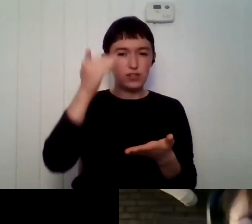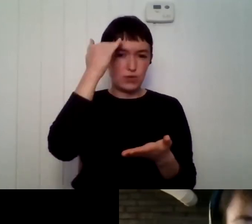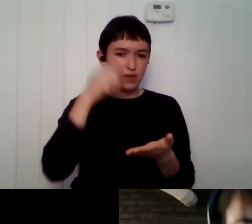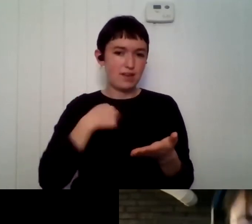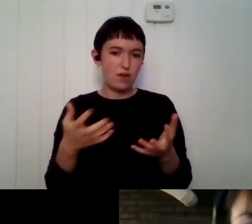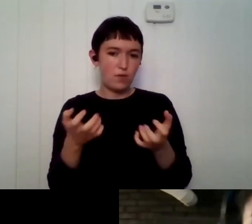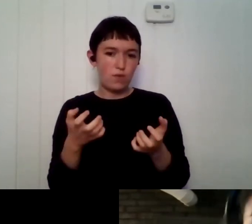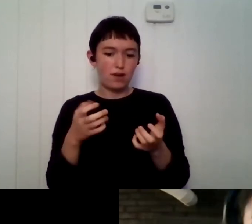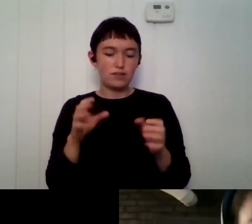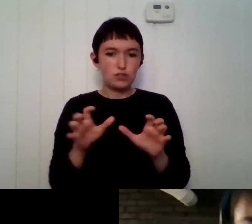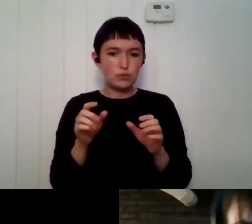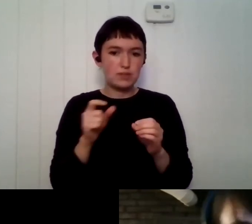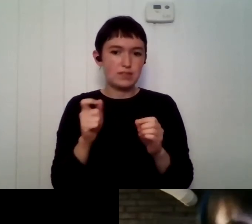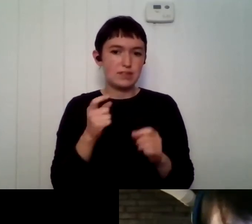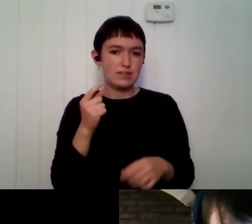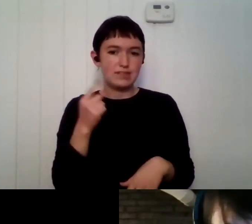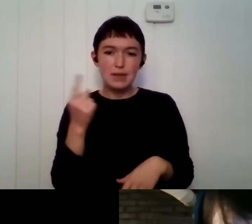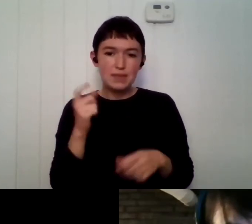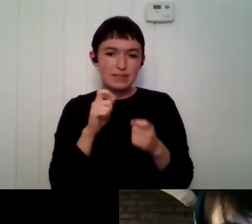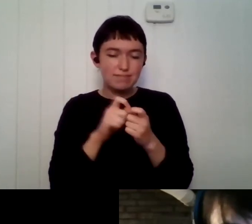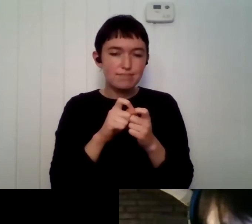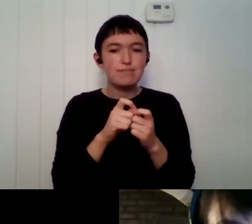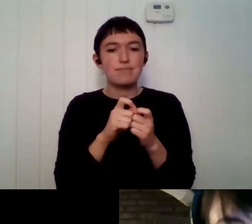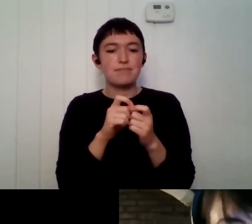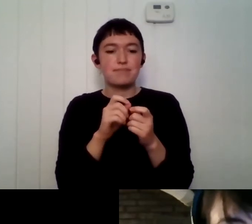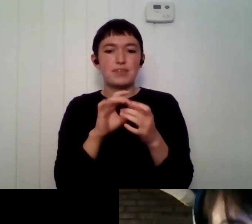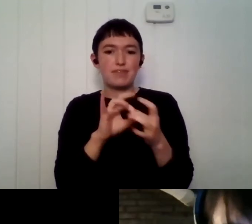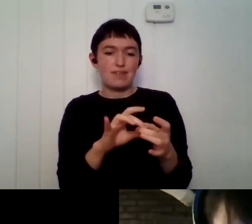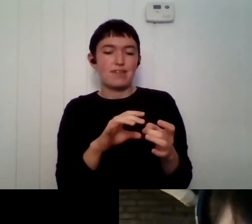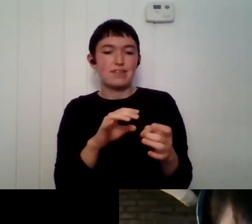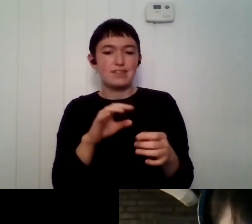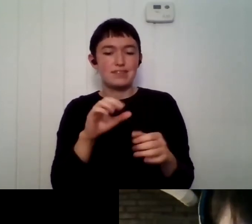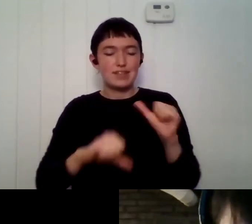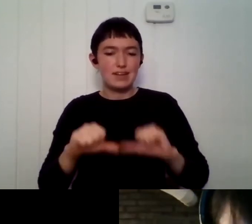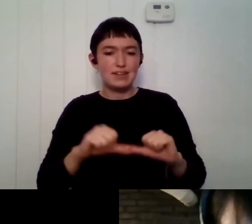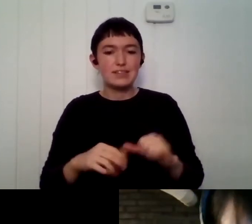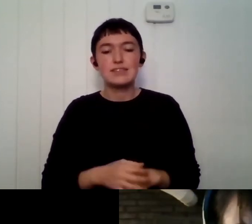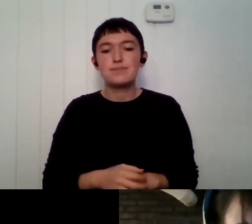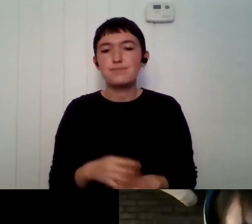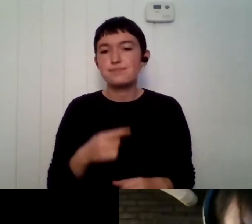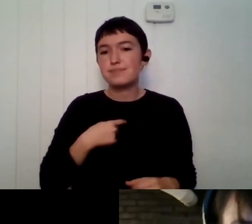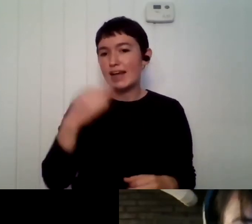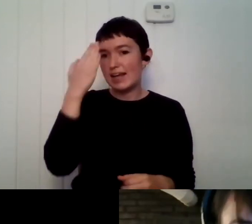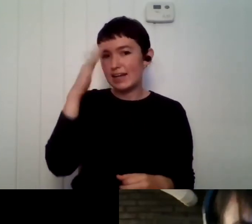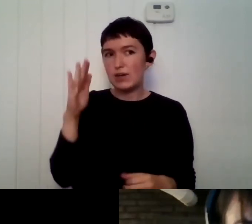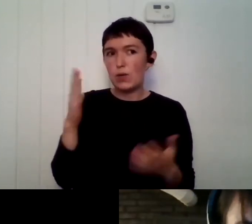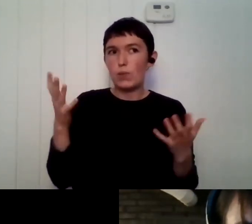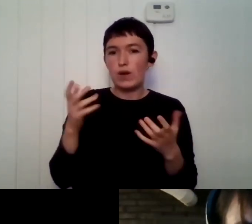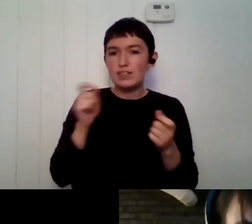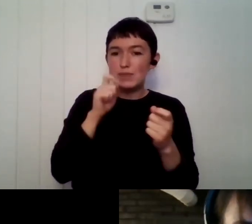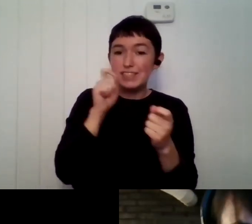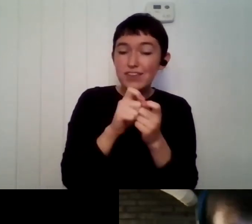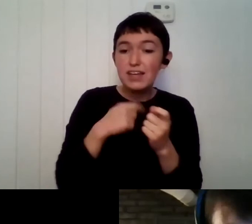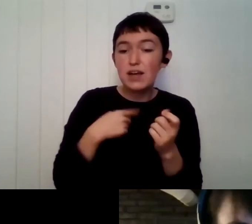I guess for sure, I didn't decide I would study chemistry until I was a freshman in college, but yeah, I guess the seed was always